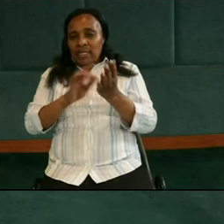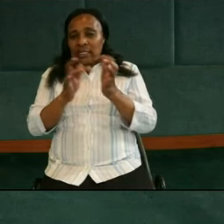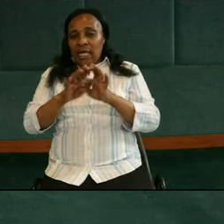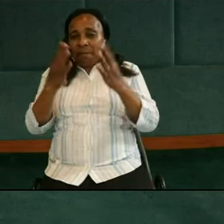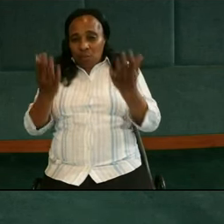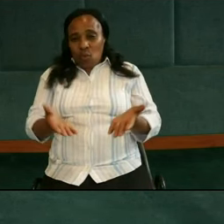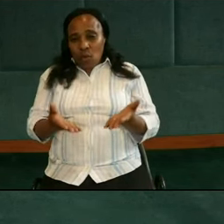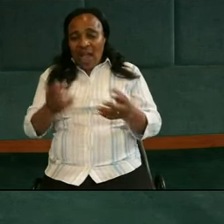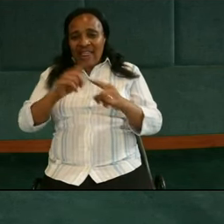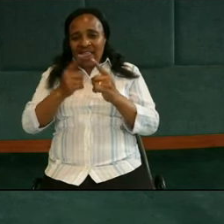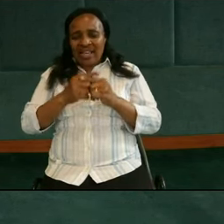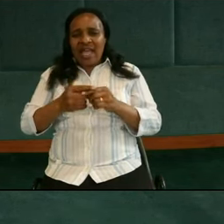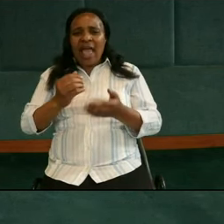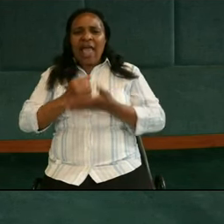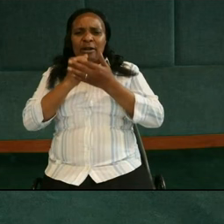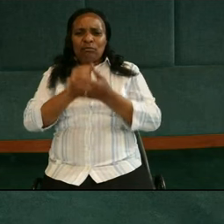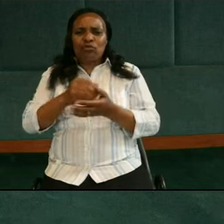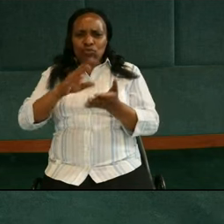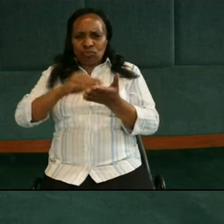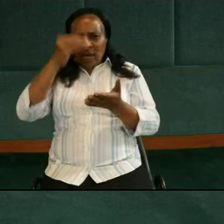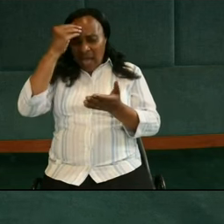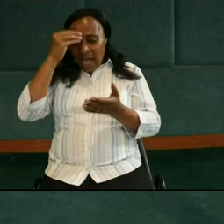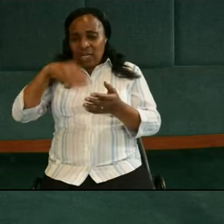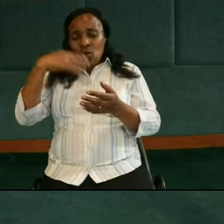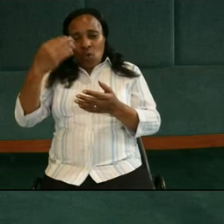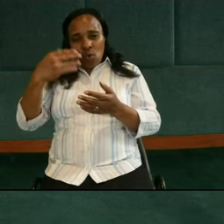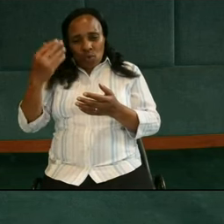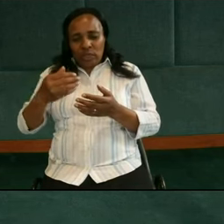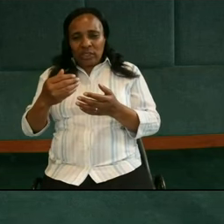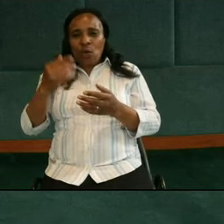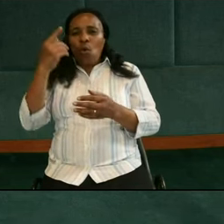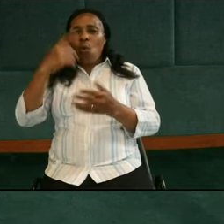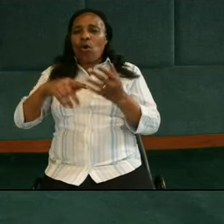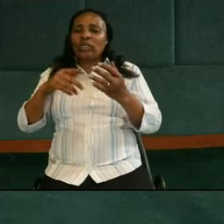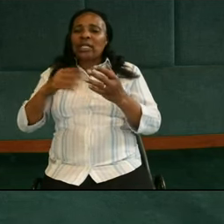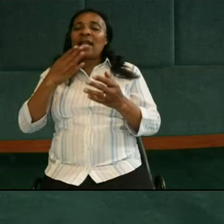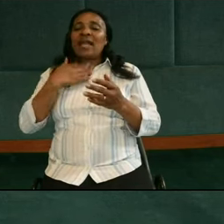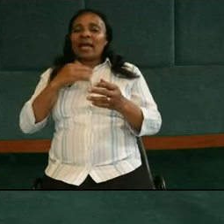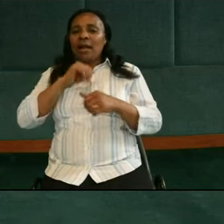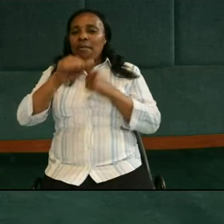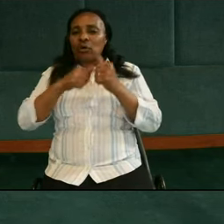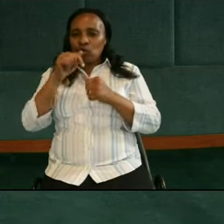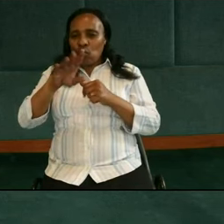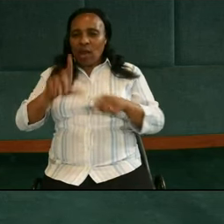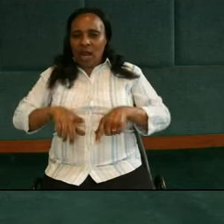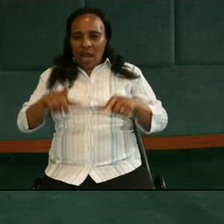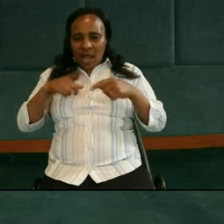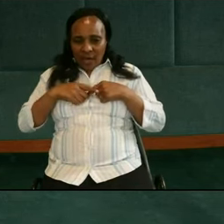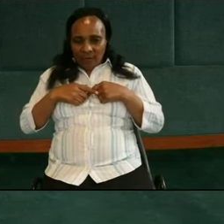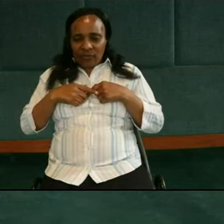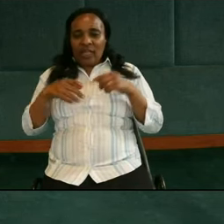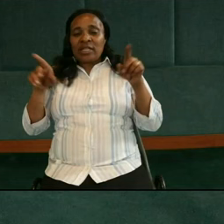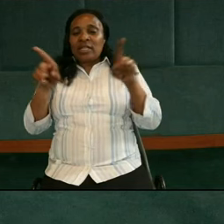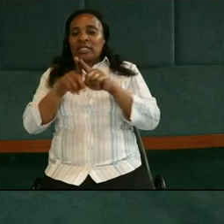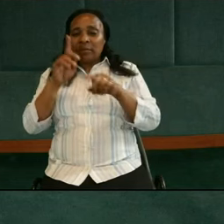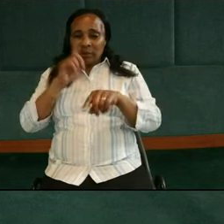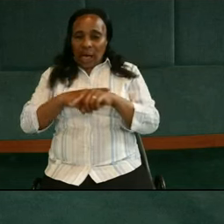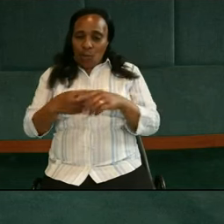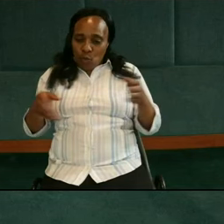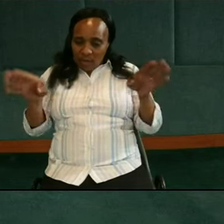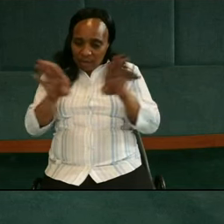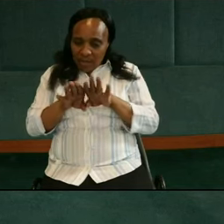to help you just learn what God does not like about your life and what he really wants you to do. As we finish